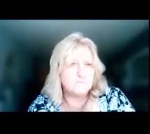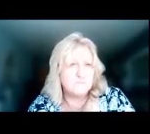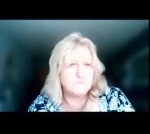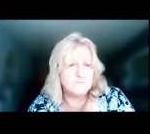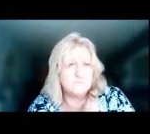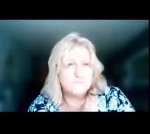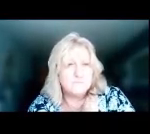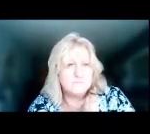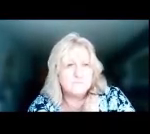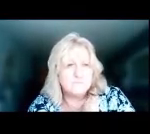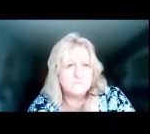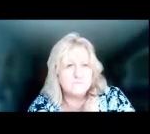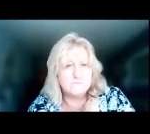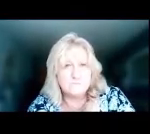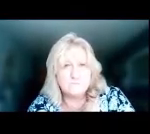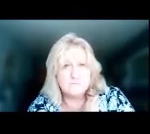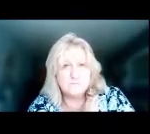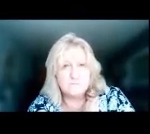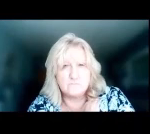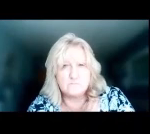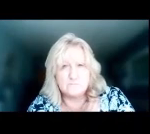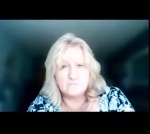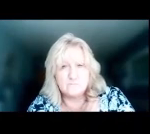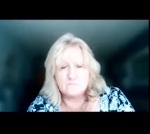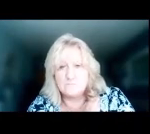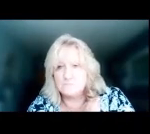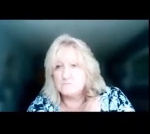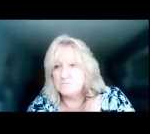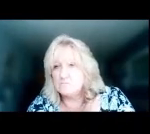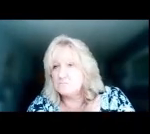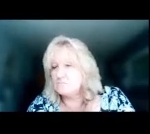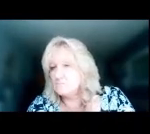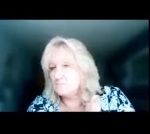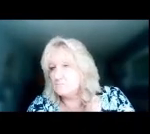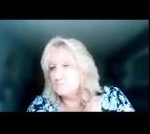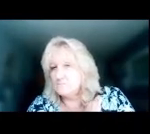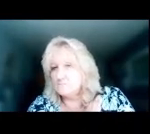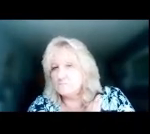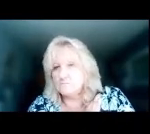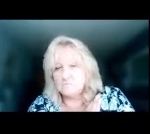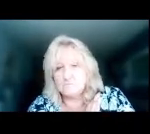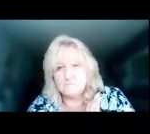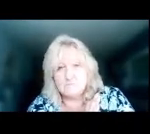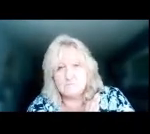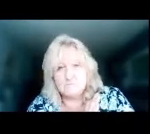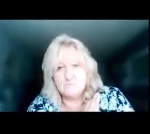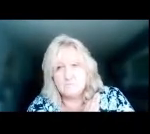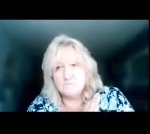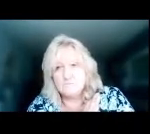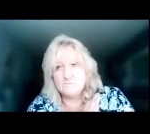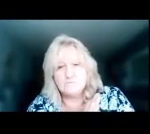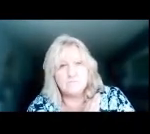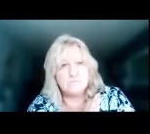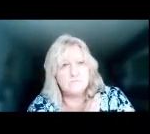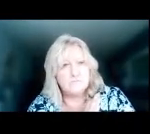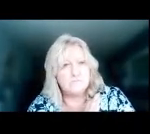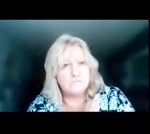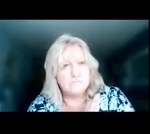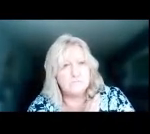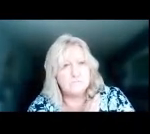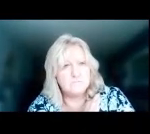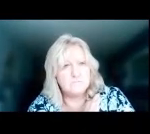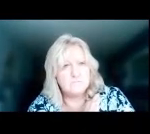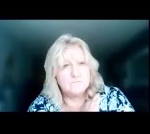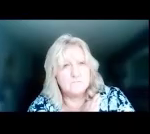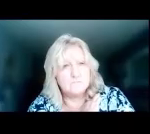disassociated with the main sort of software. If you see what I mean. Yeah, absolutely. I mean, that is one